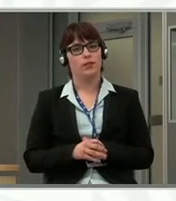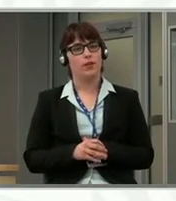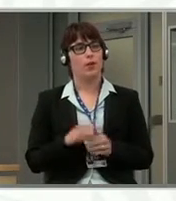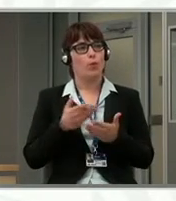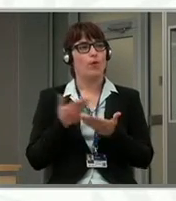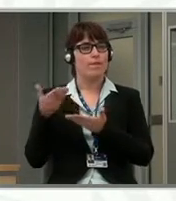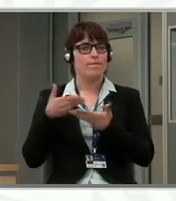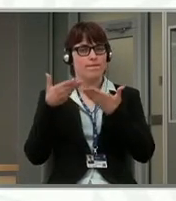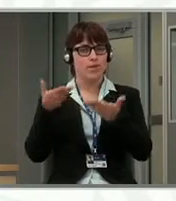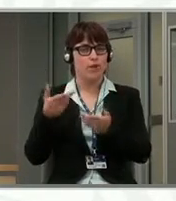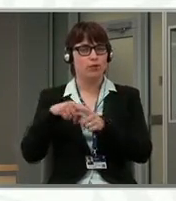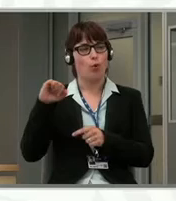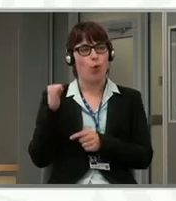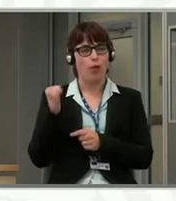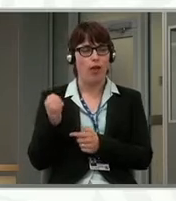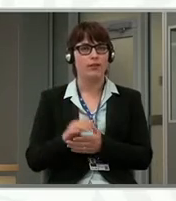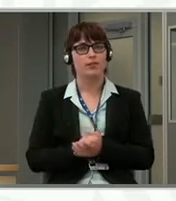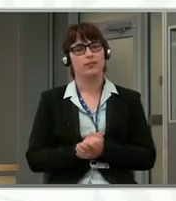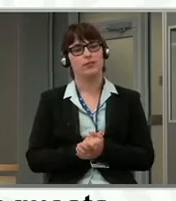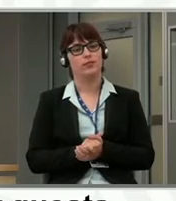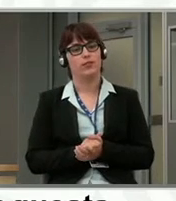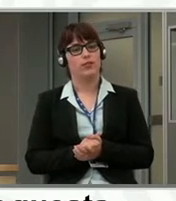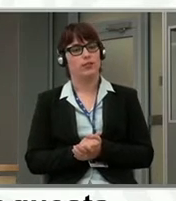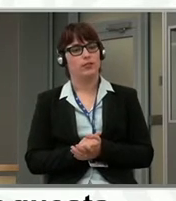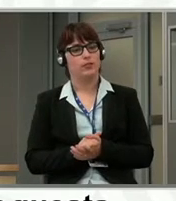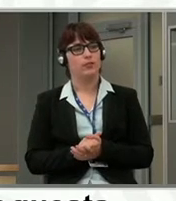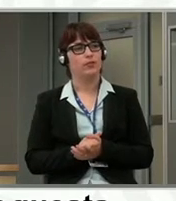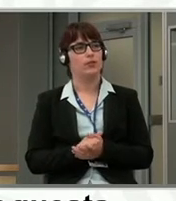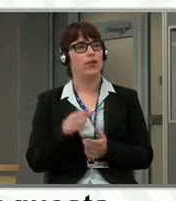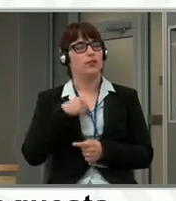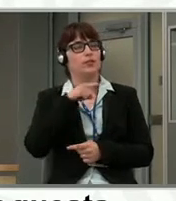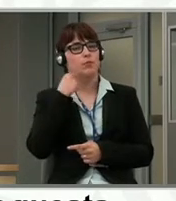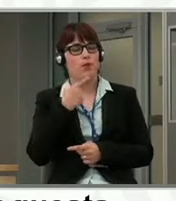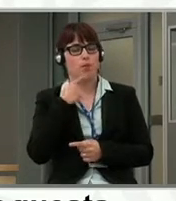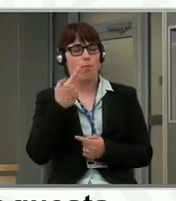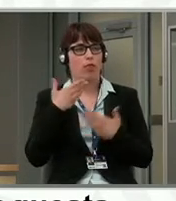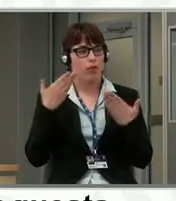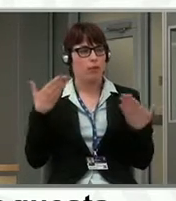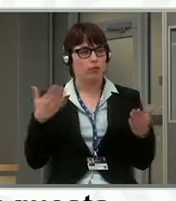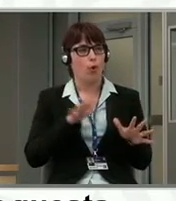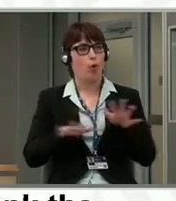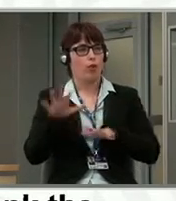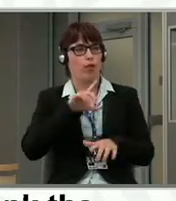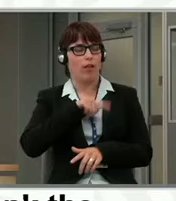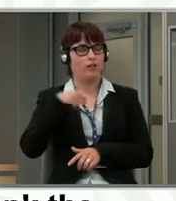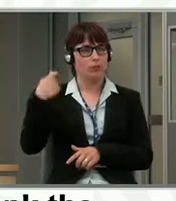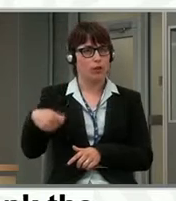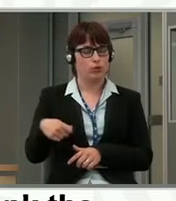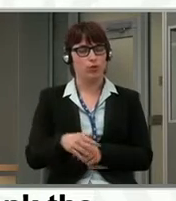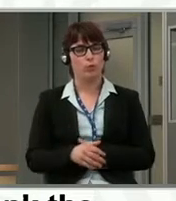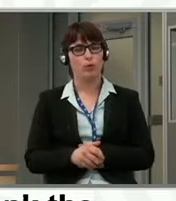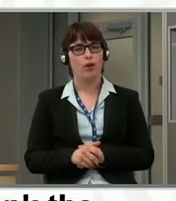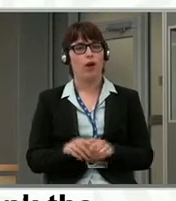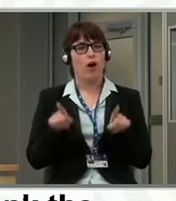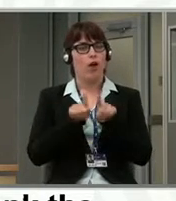all, EDF would like to thank the organizers, the Latvian Presidency of the EU and the European